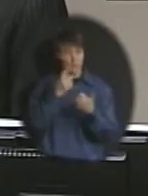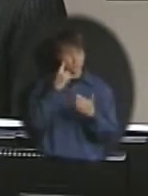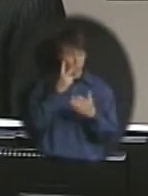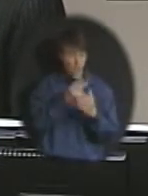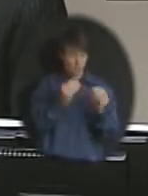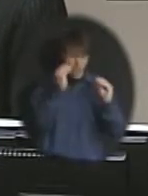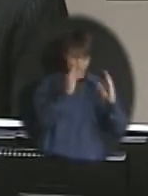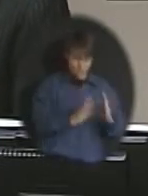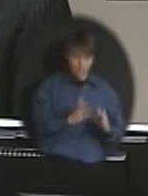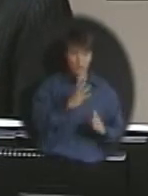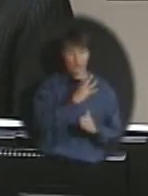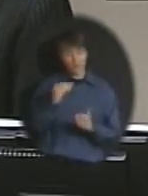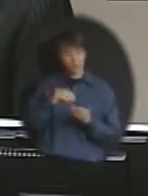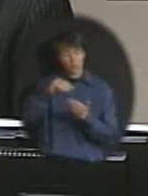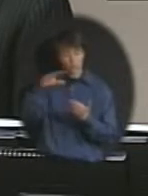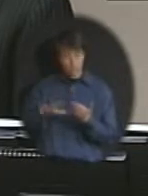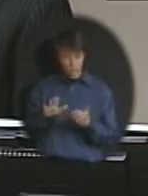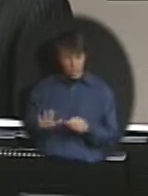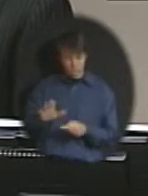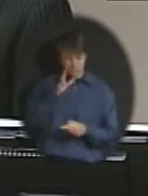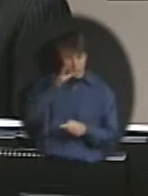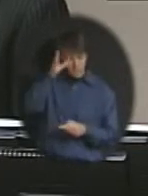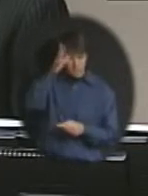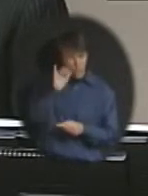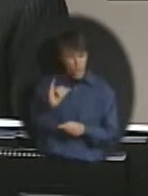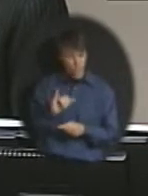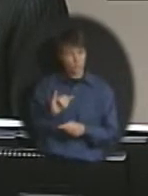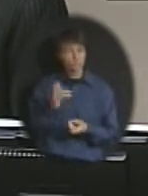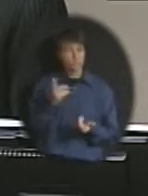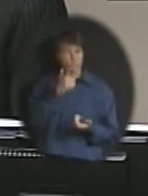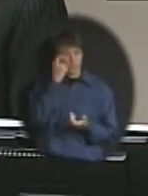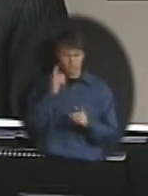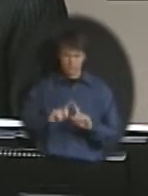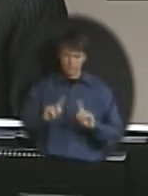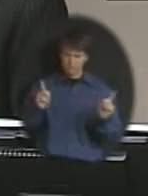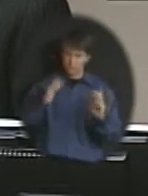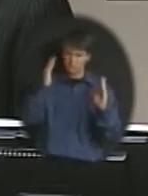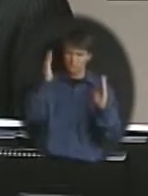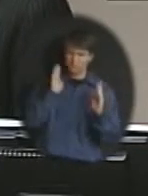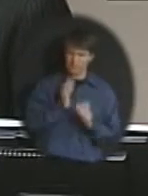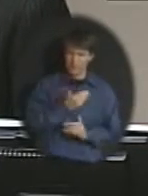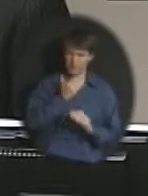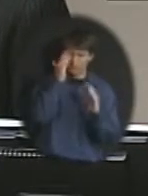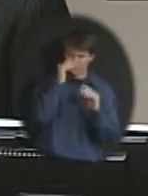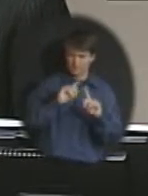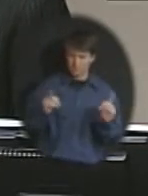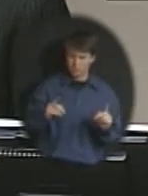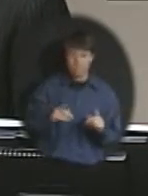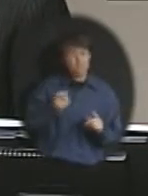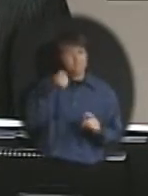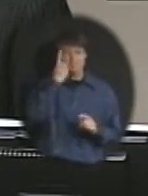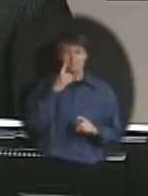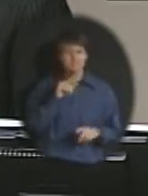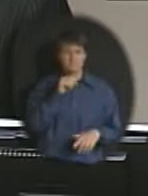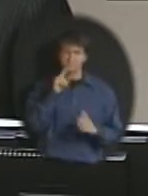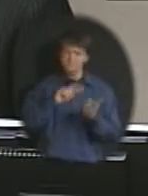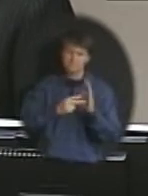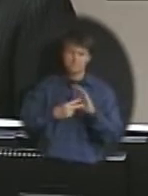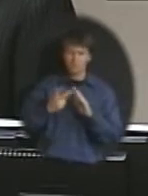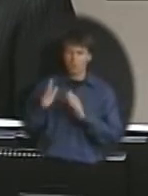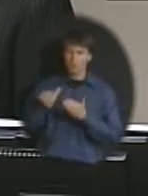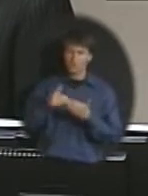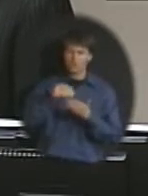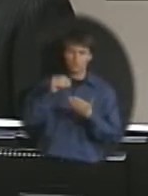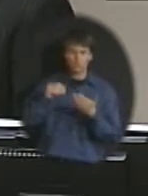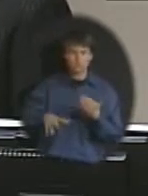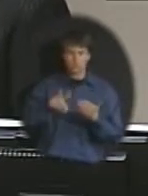also a challenge for the student and the parent because it's different, the expectations. And that certainly doesn't mean that all students that come into our district